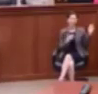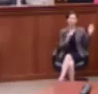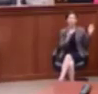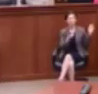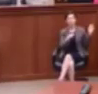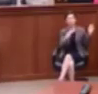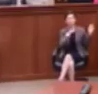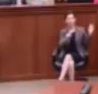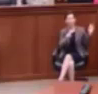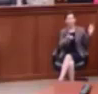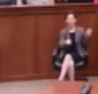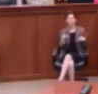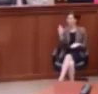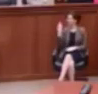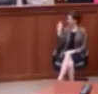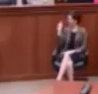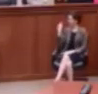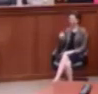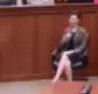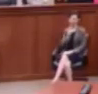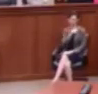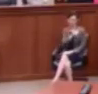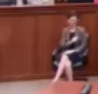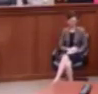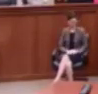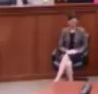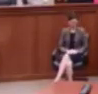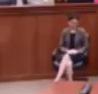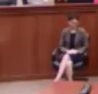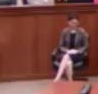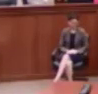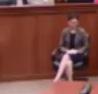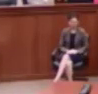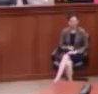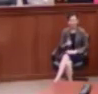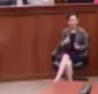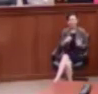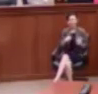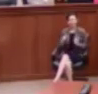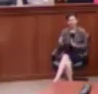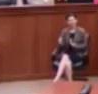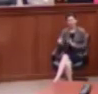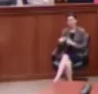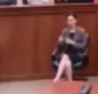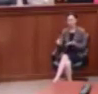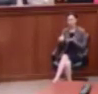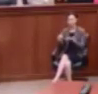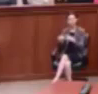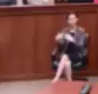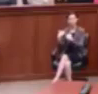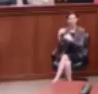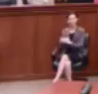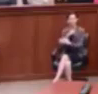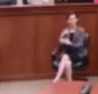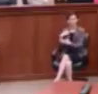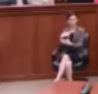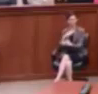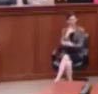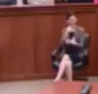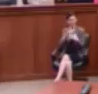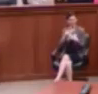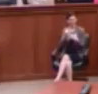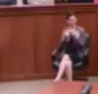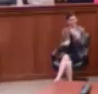Mr. Garvey. Yeah, a question for Mr. Bradford. Is there any plans to bring to the Accountability Commission the issues that were just raised